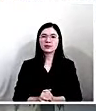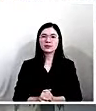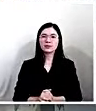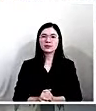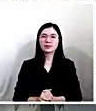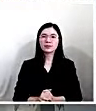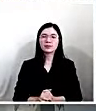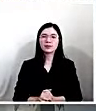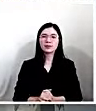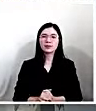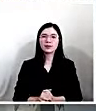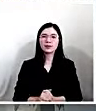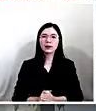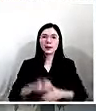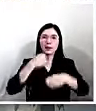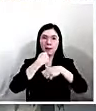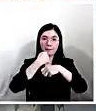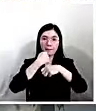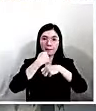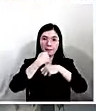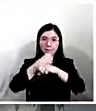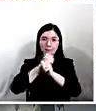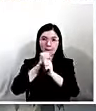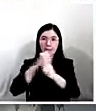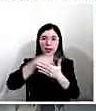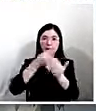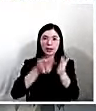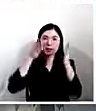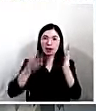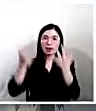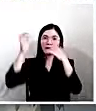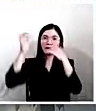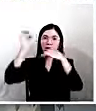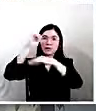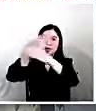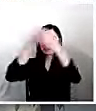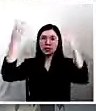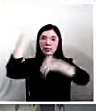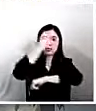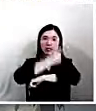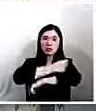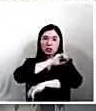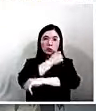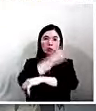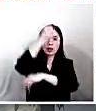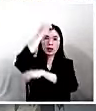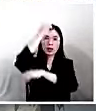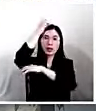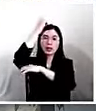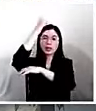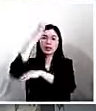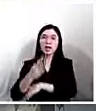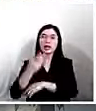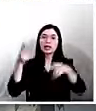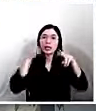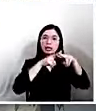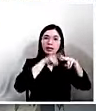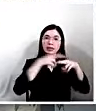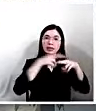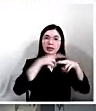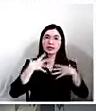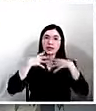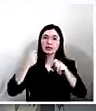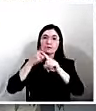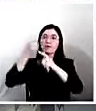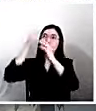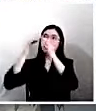May partaking at the heavenly table, Almighty God, confirm and increase strength from on high